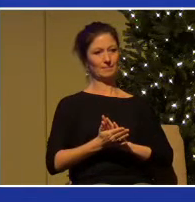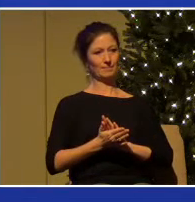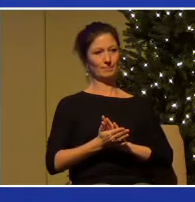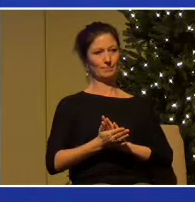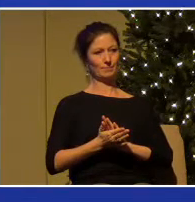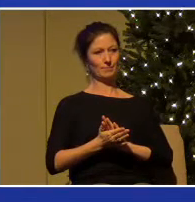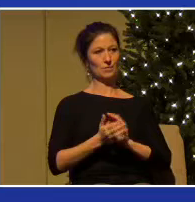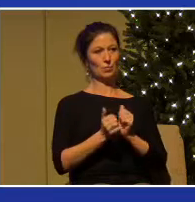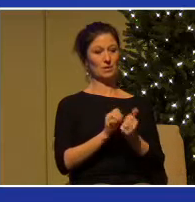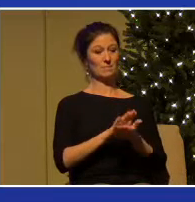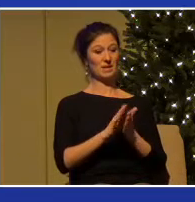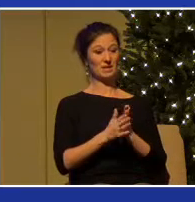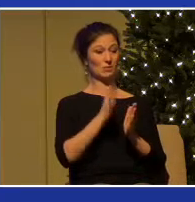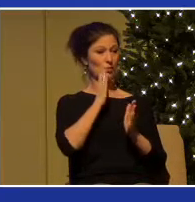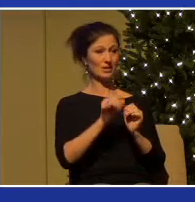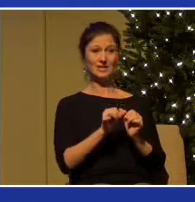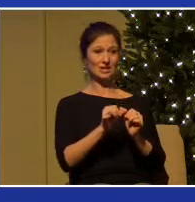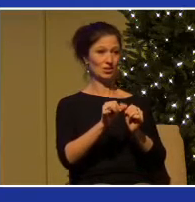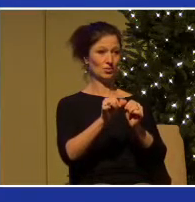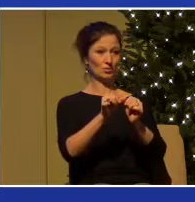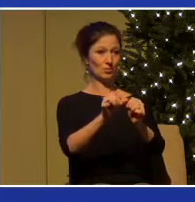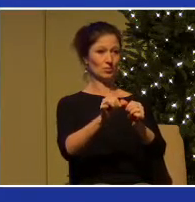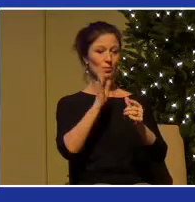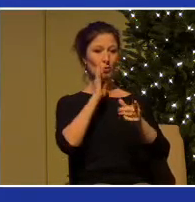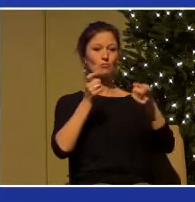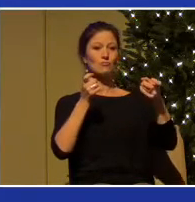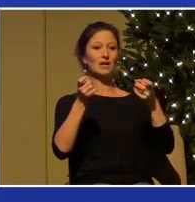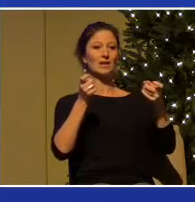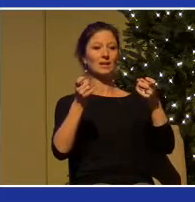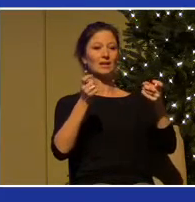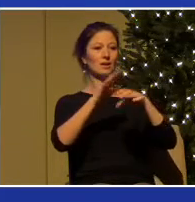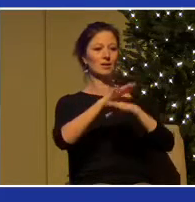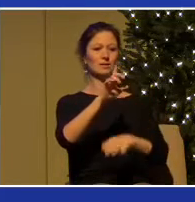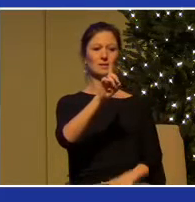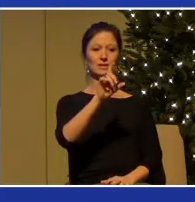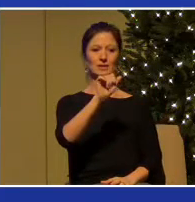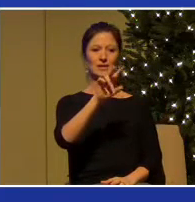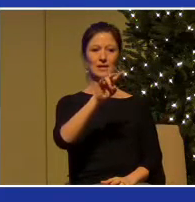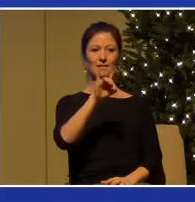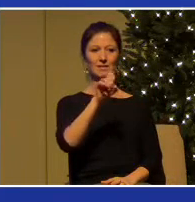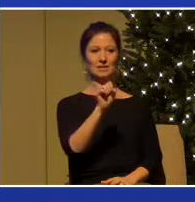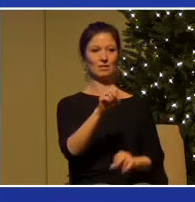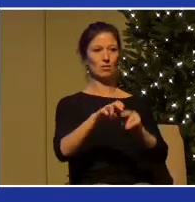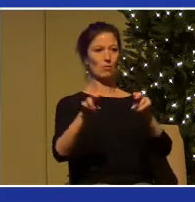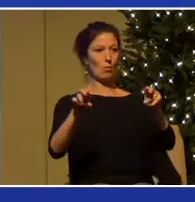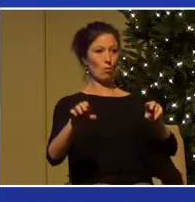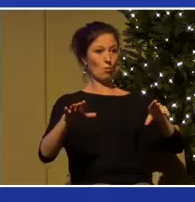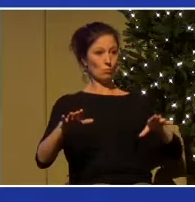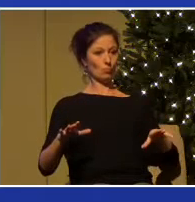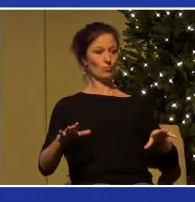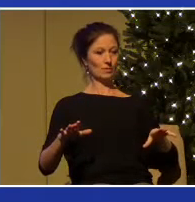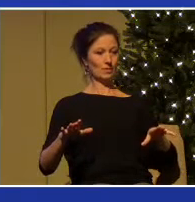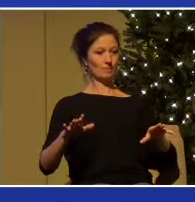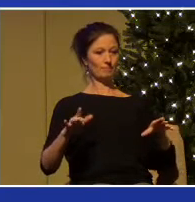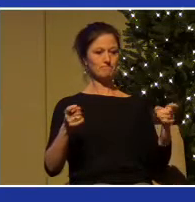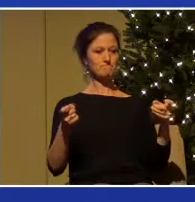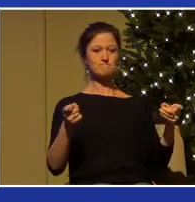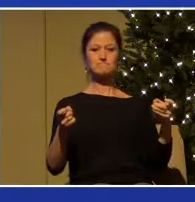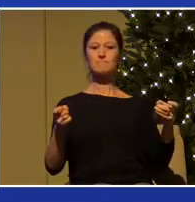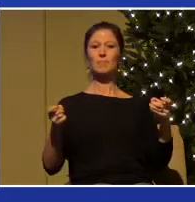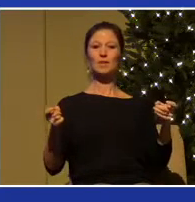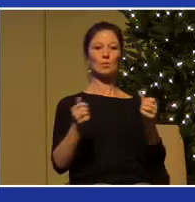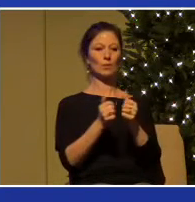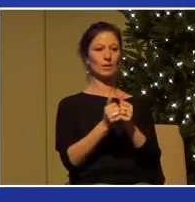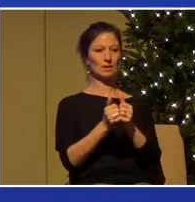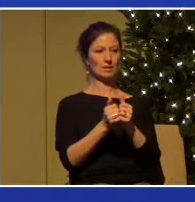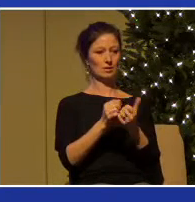no end. He will reign on David's throne and over his kingdom, establishing and upholding it with justice and